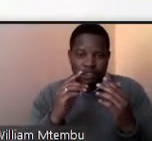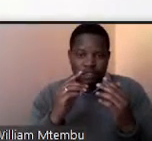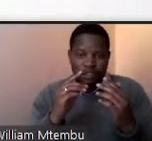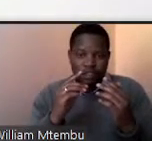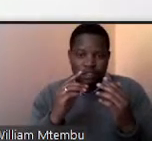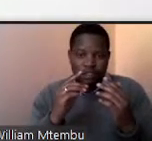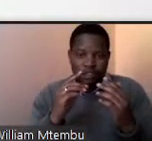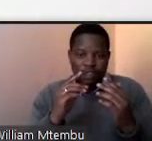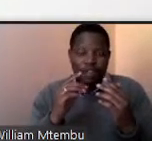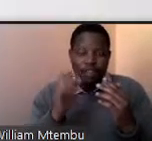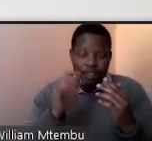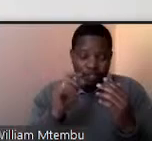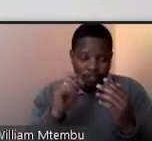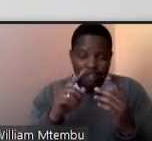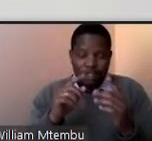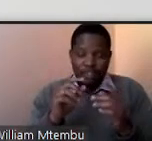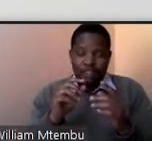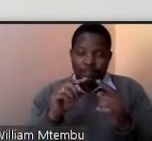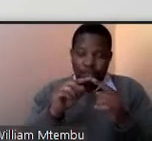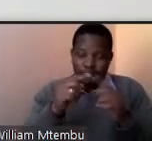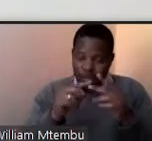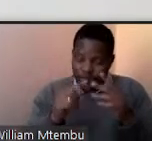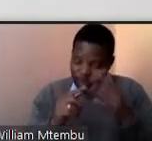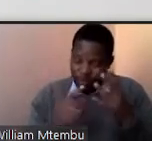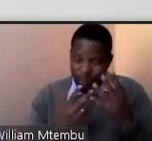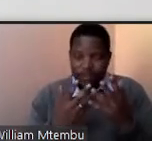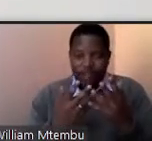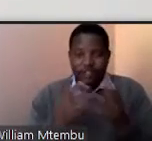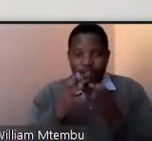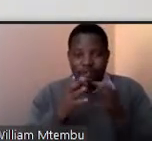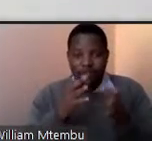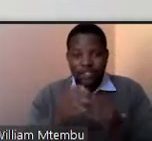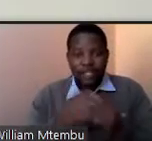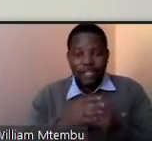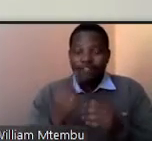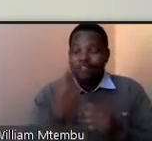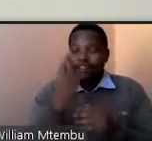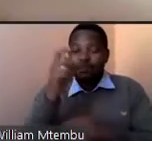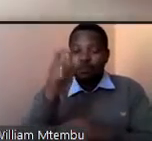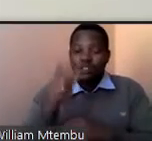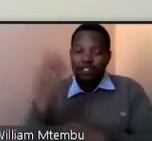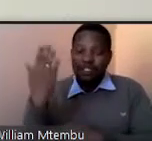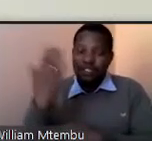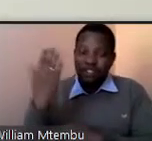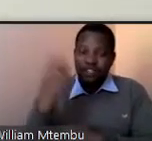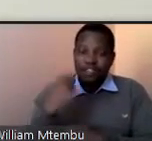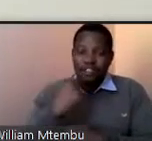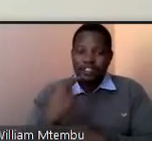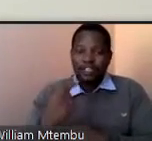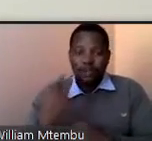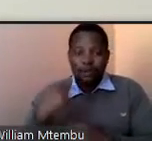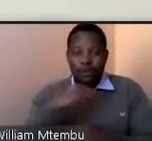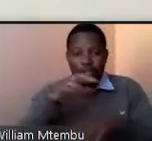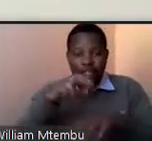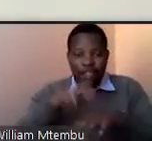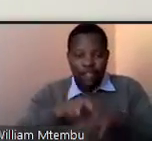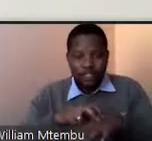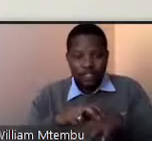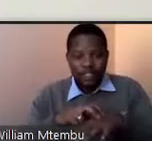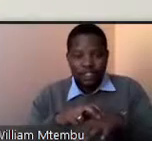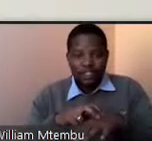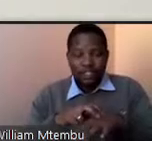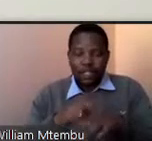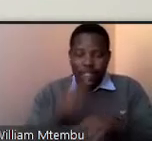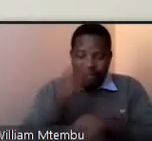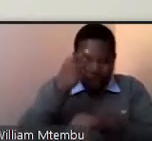that were identified. And the first person mentioned that we need to establish a vibrant early warning